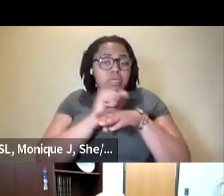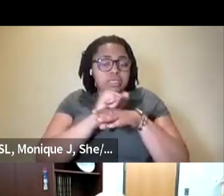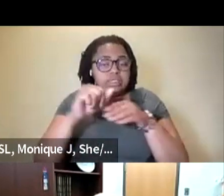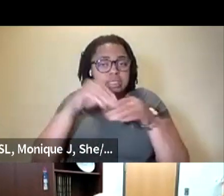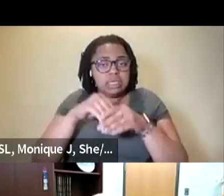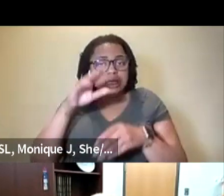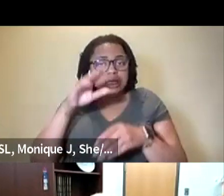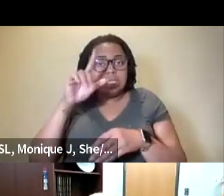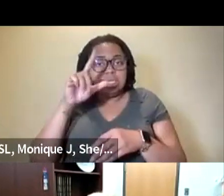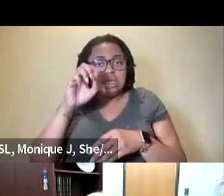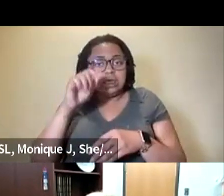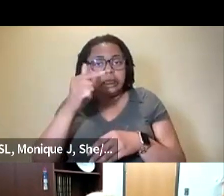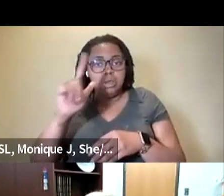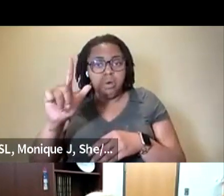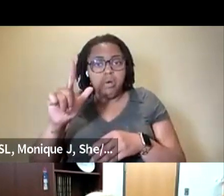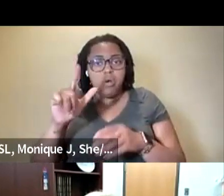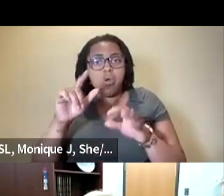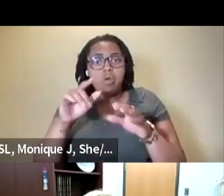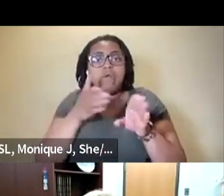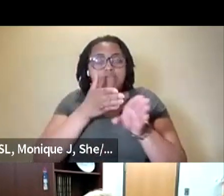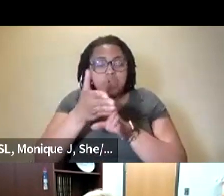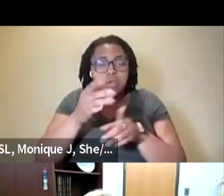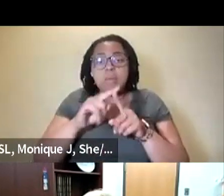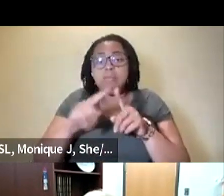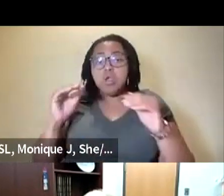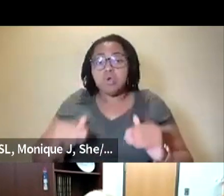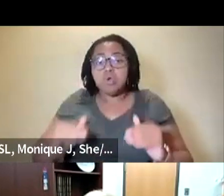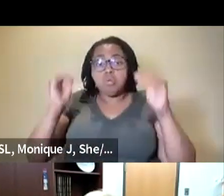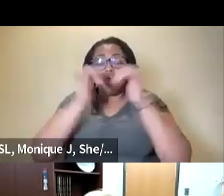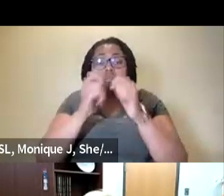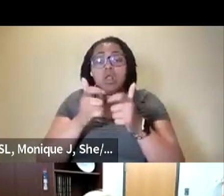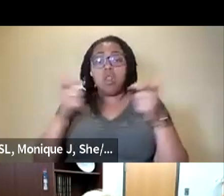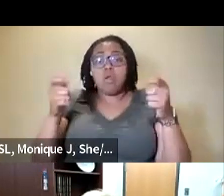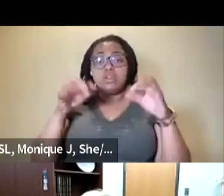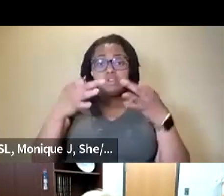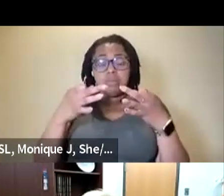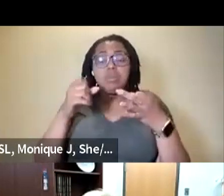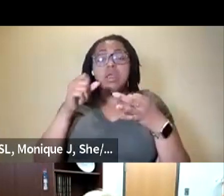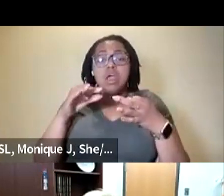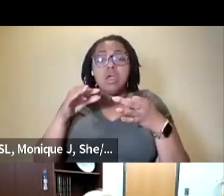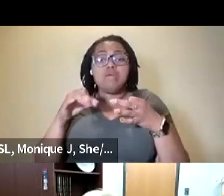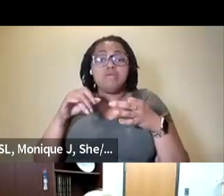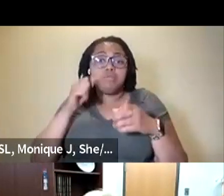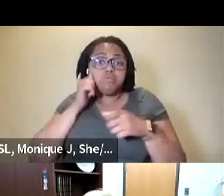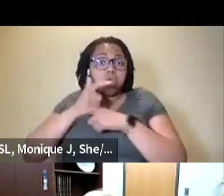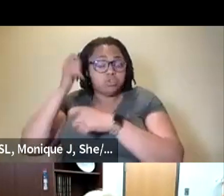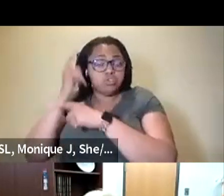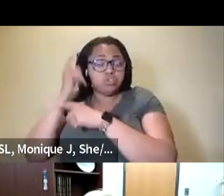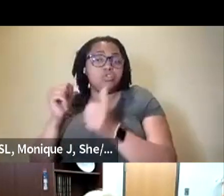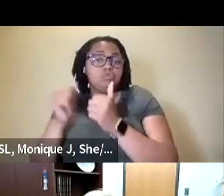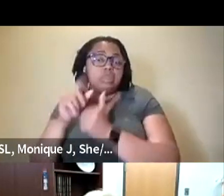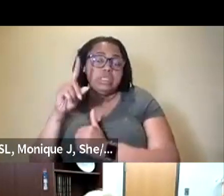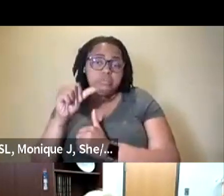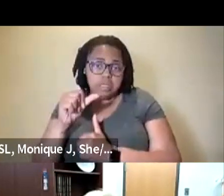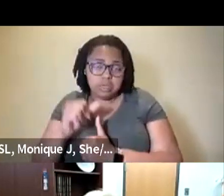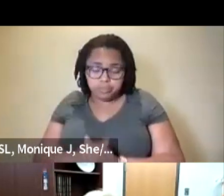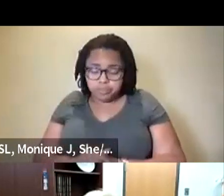also grew up in a large family with siblings with disabilities. We also